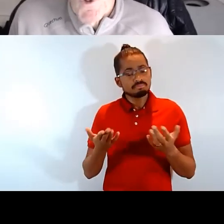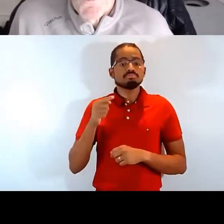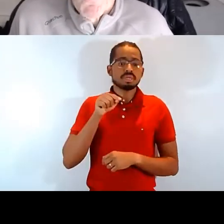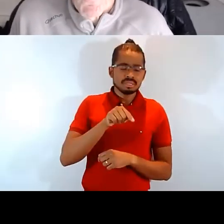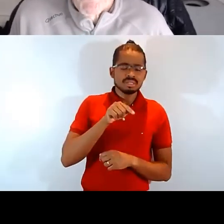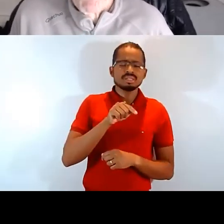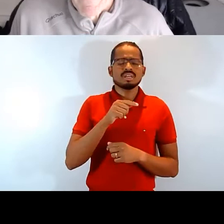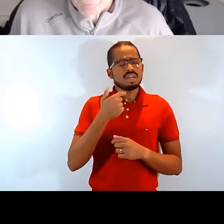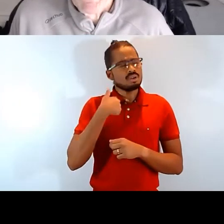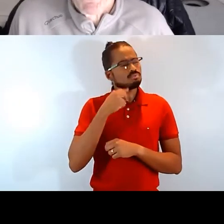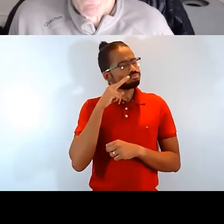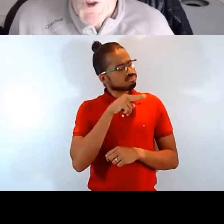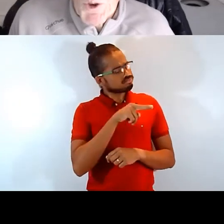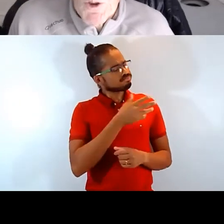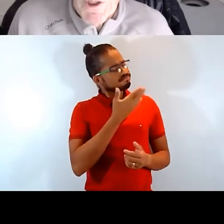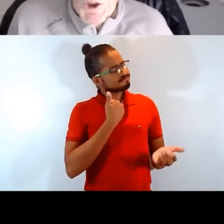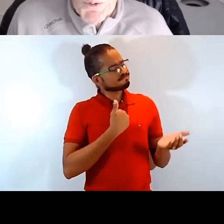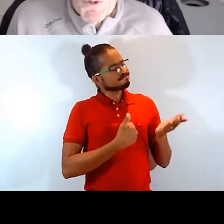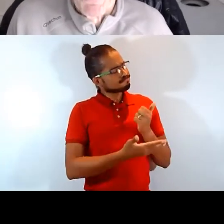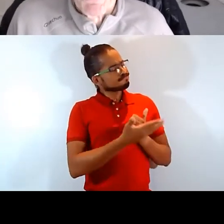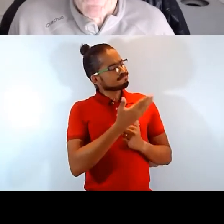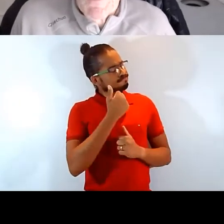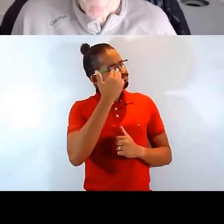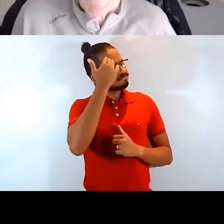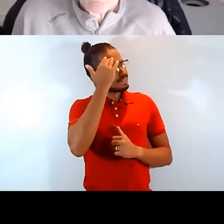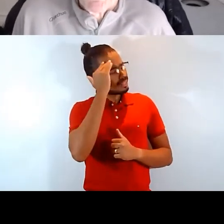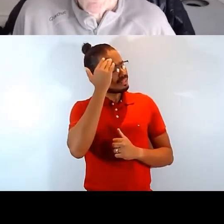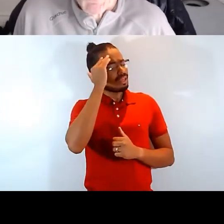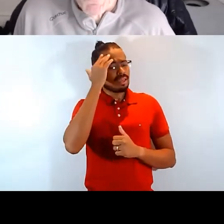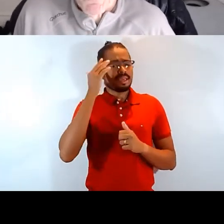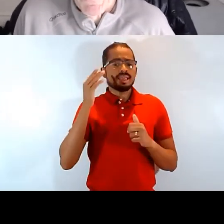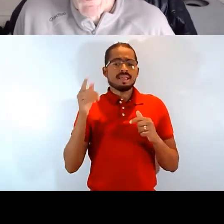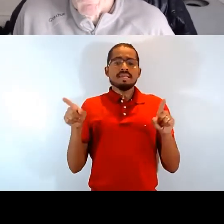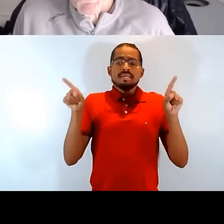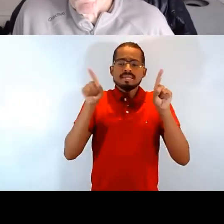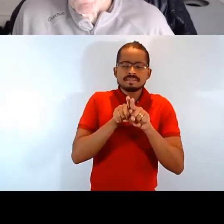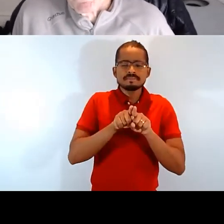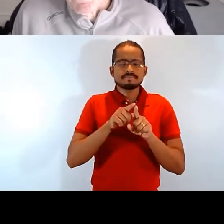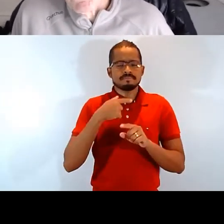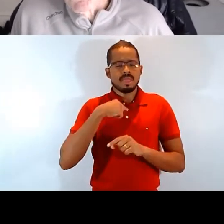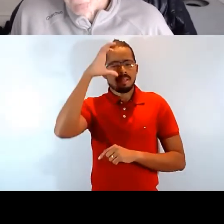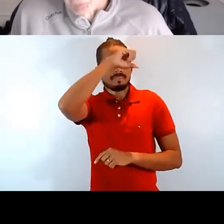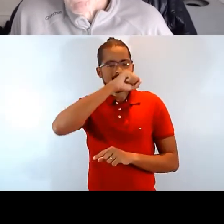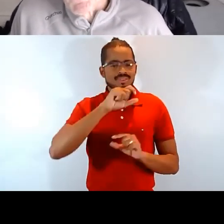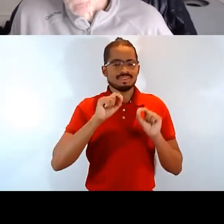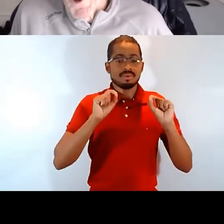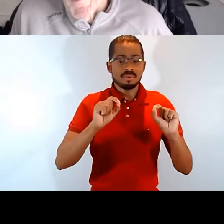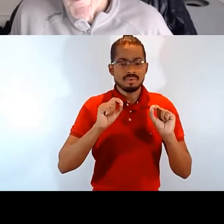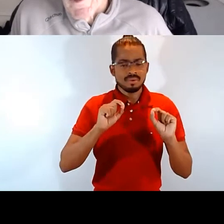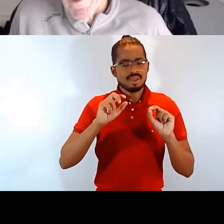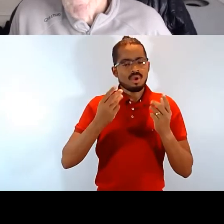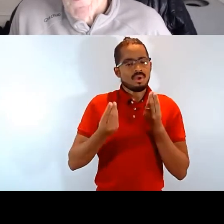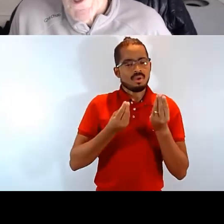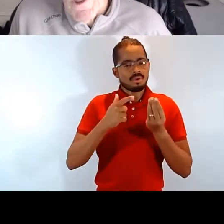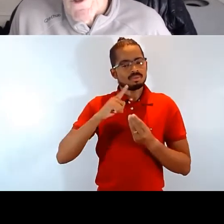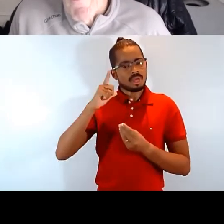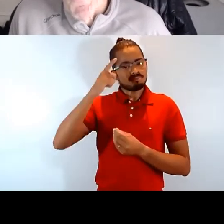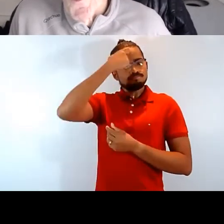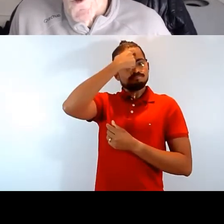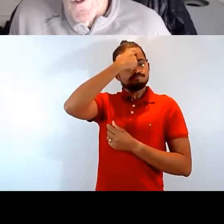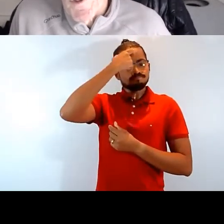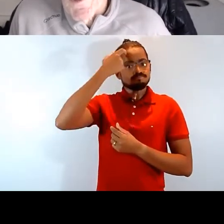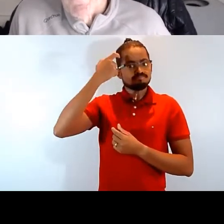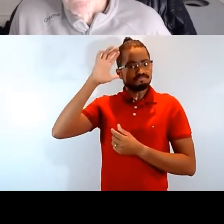and also of ideological issues, some ideological issues in sign language interpreting, in particular